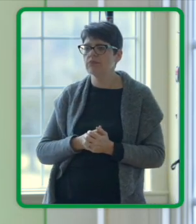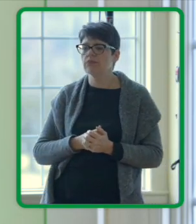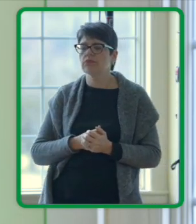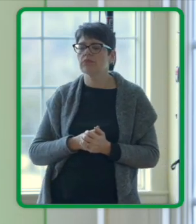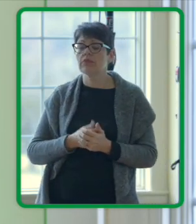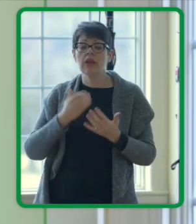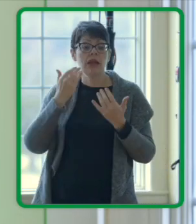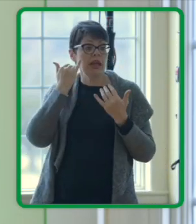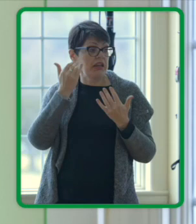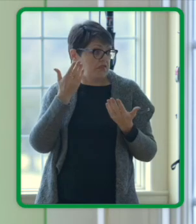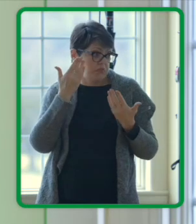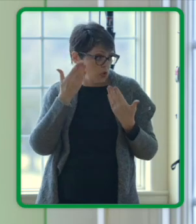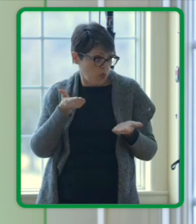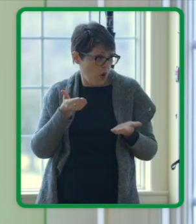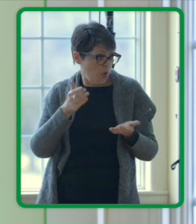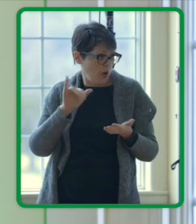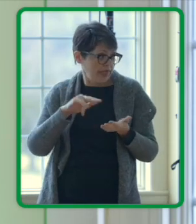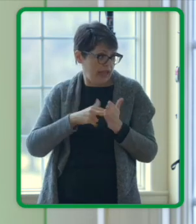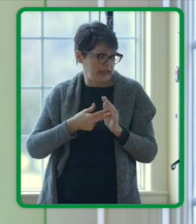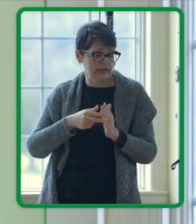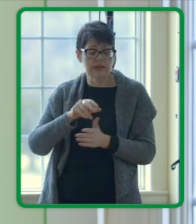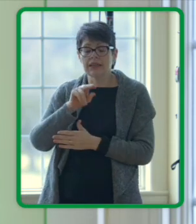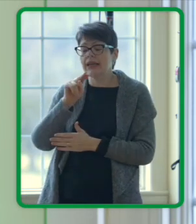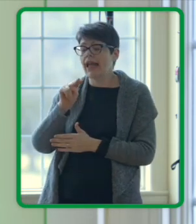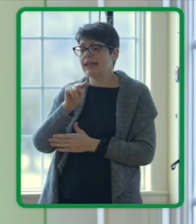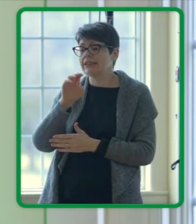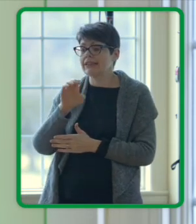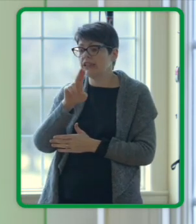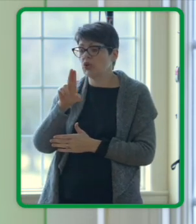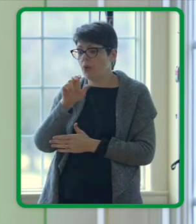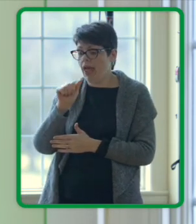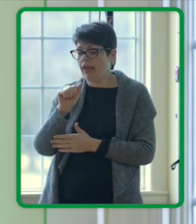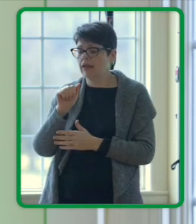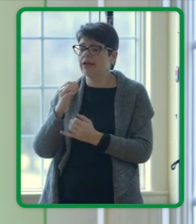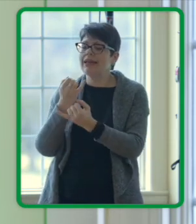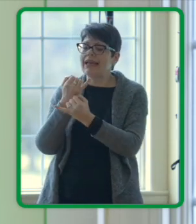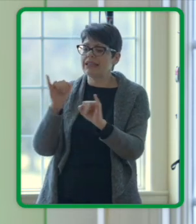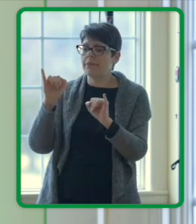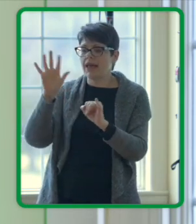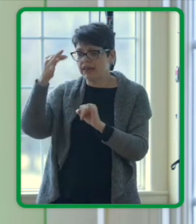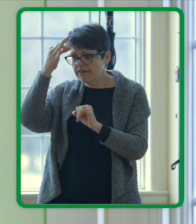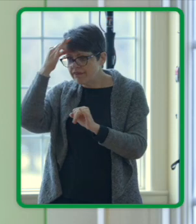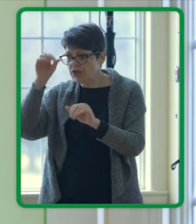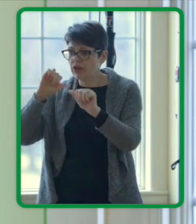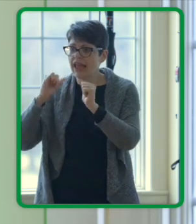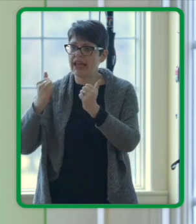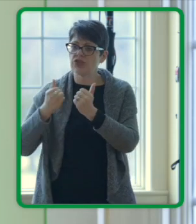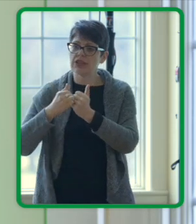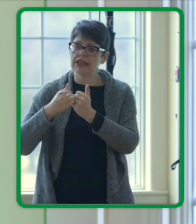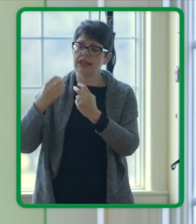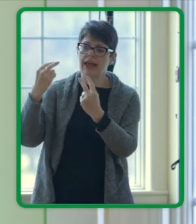you that don't know, the NCUA is the independent federal agency that regulates all